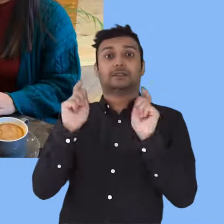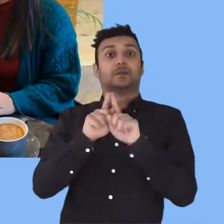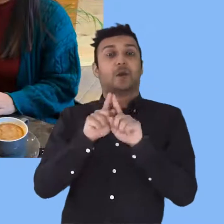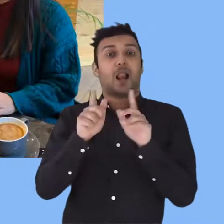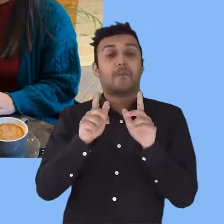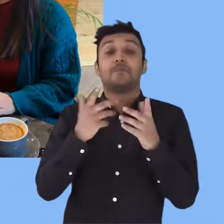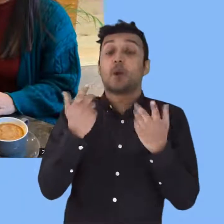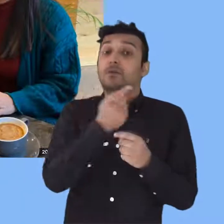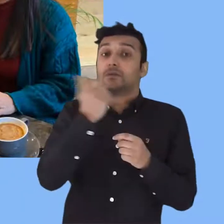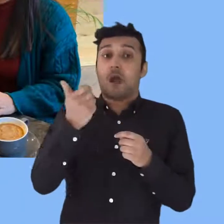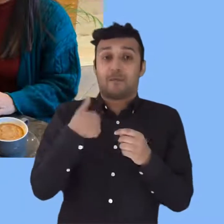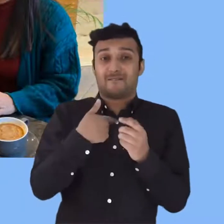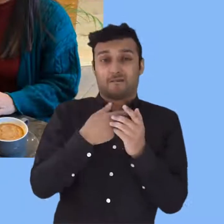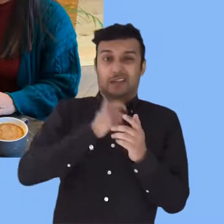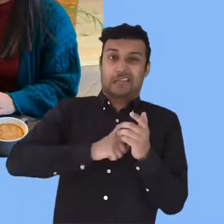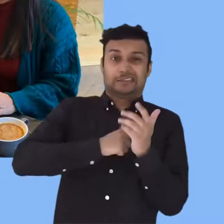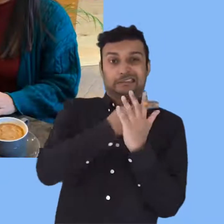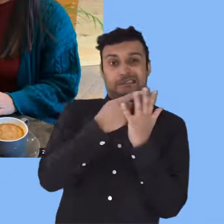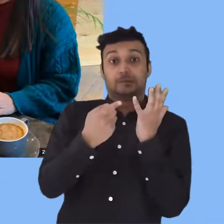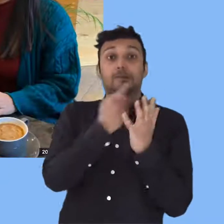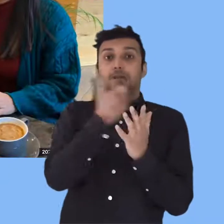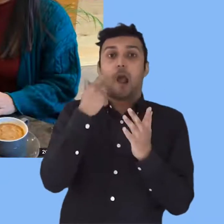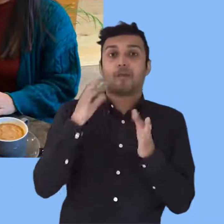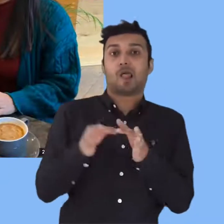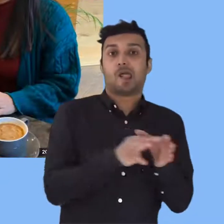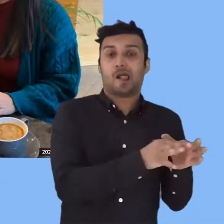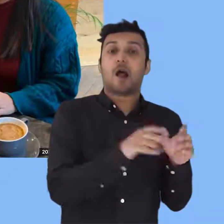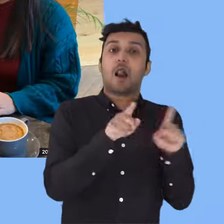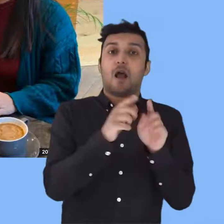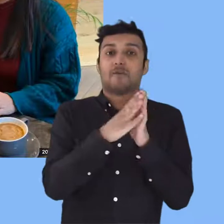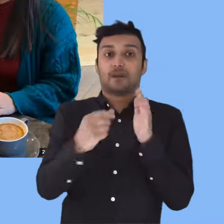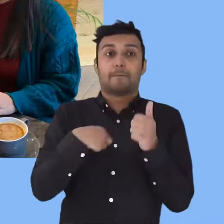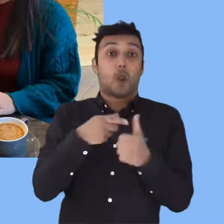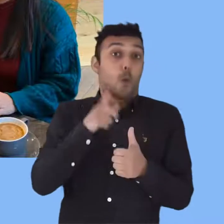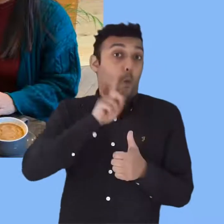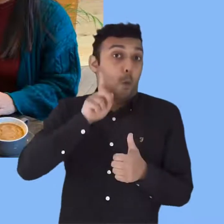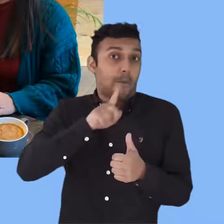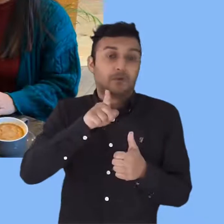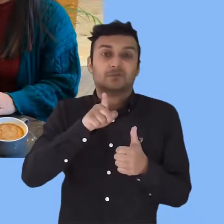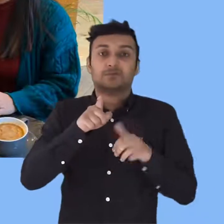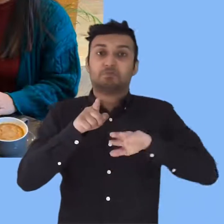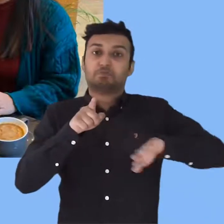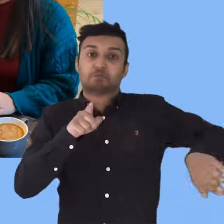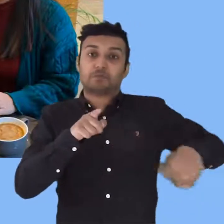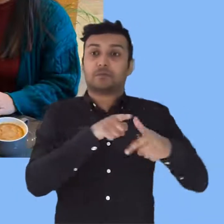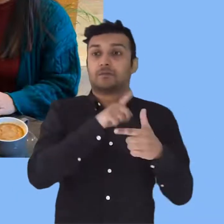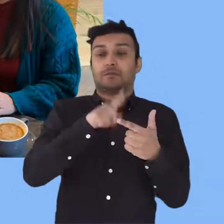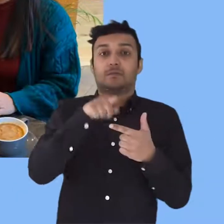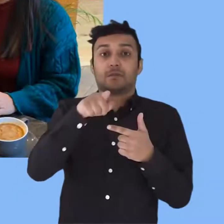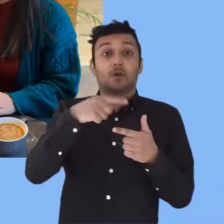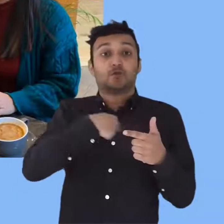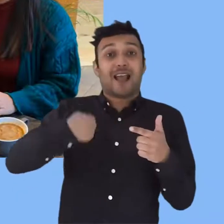are marginalized. So because I am a Chinese person, because I'm a Chinese woman, there's that racism